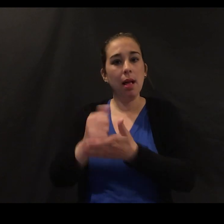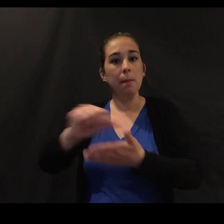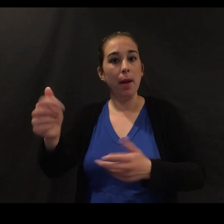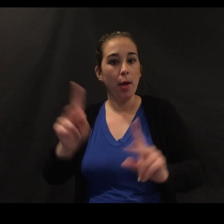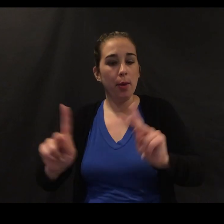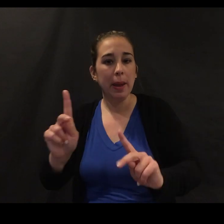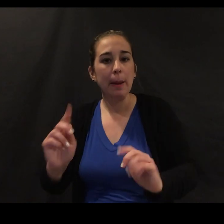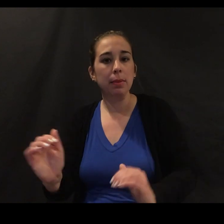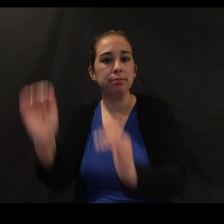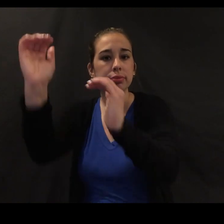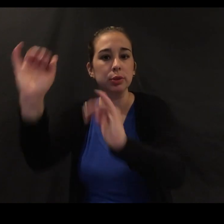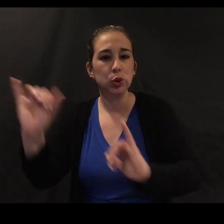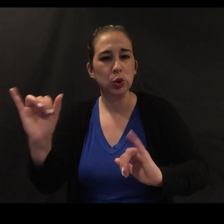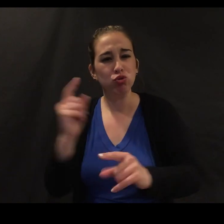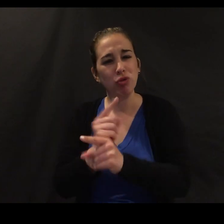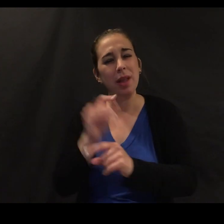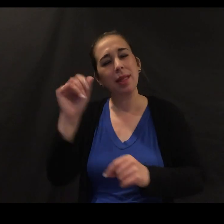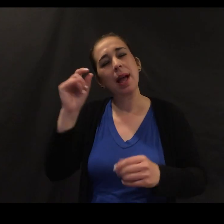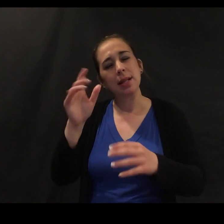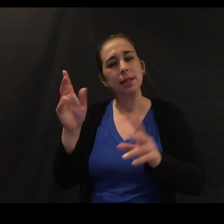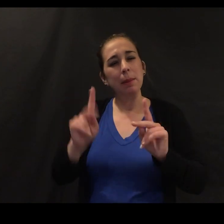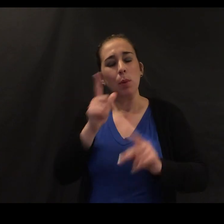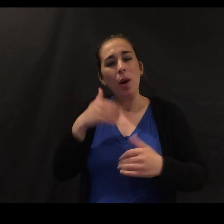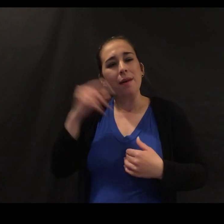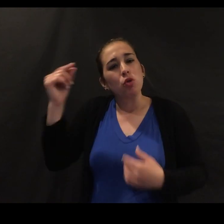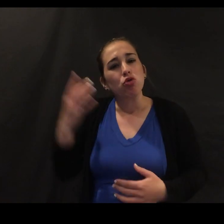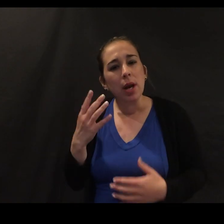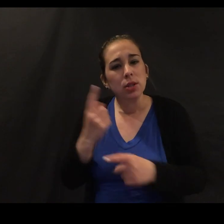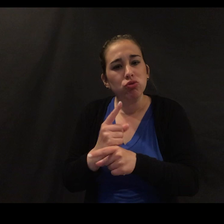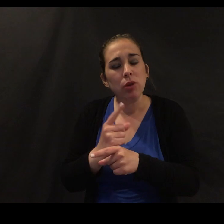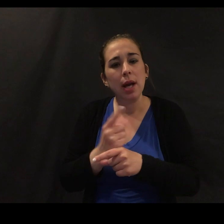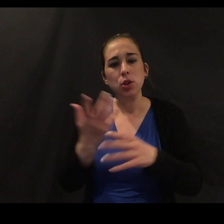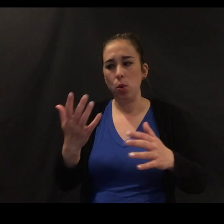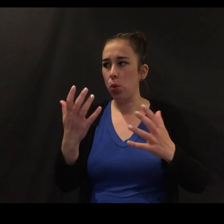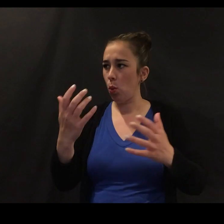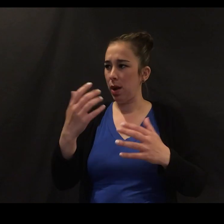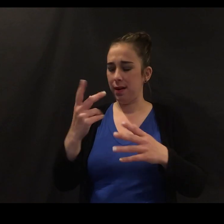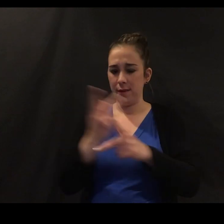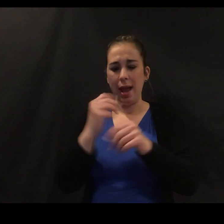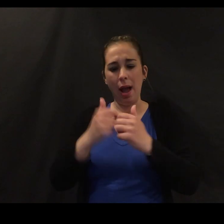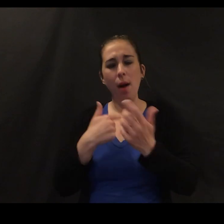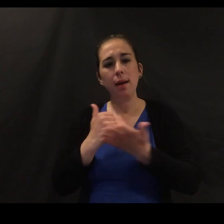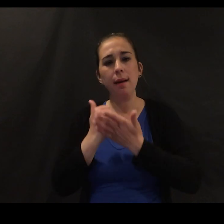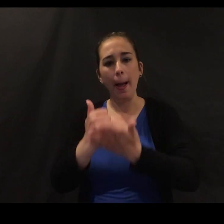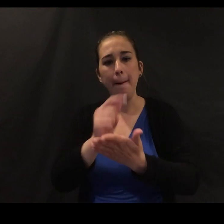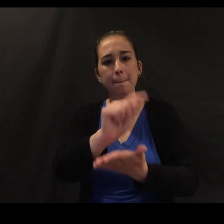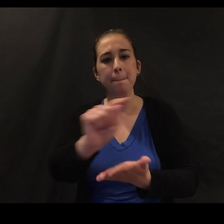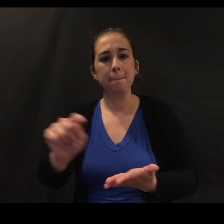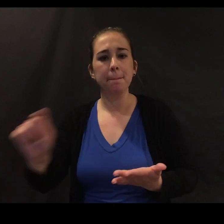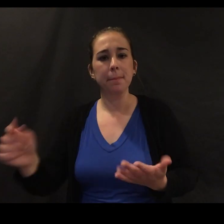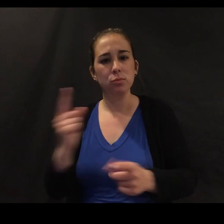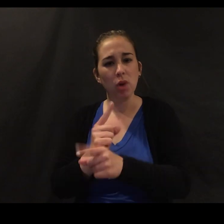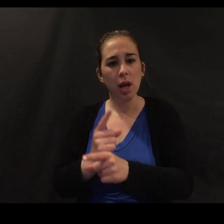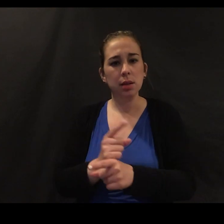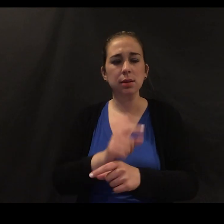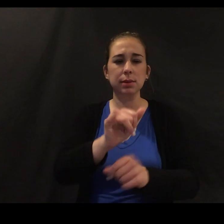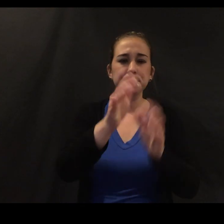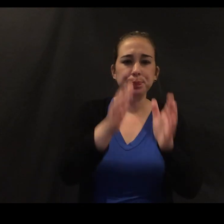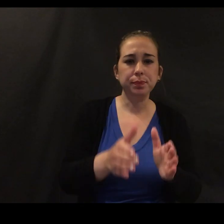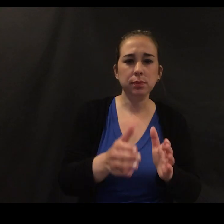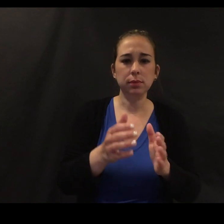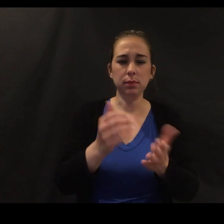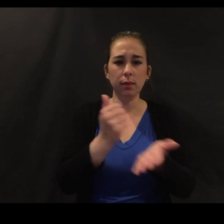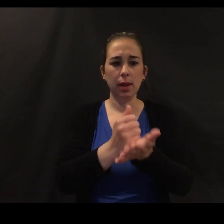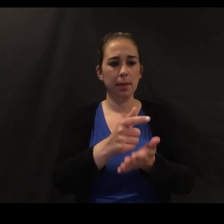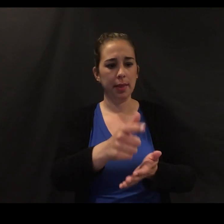That's graciousness. See, graciousness says, how can I help that guy? How can I help that lady take their life to another? Not